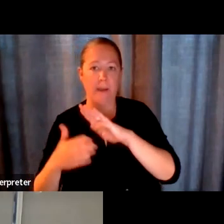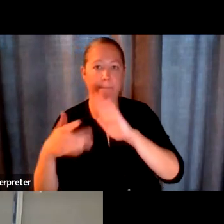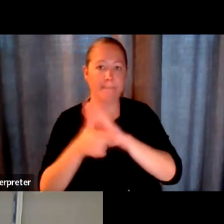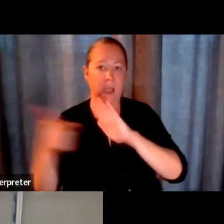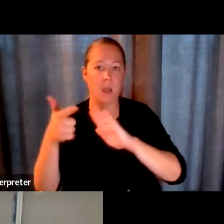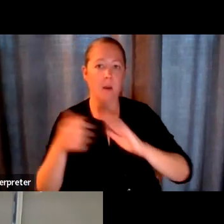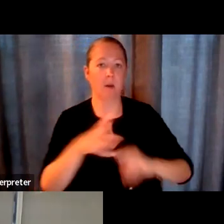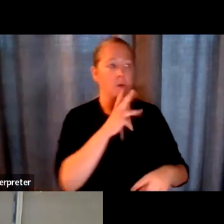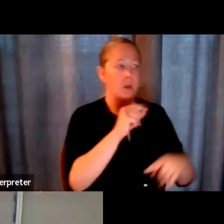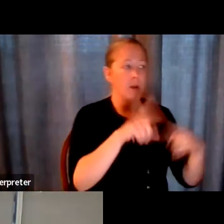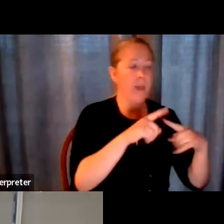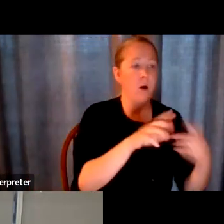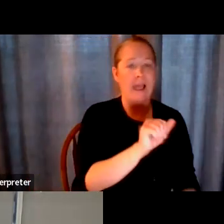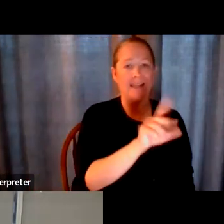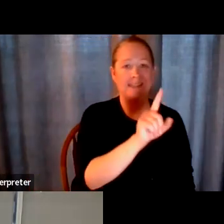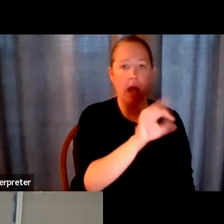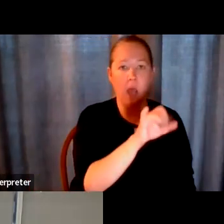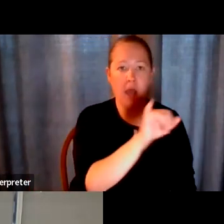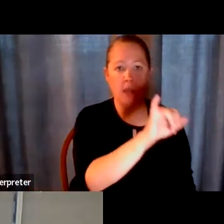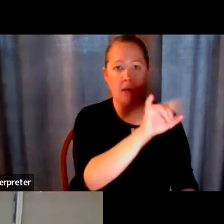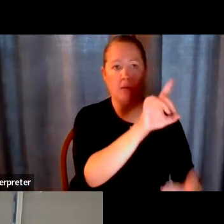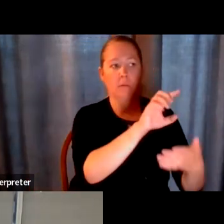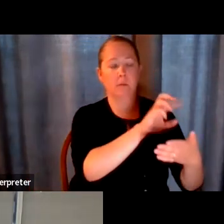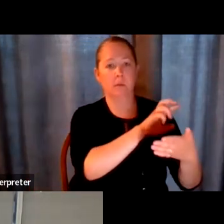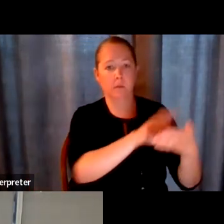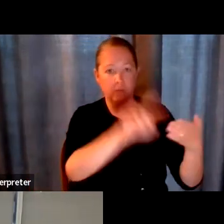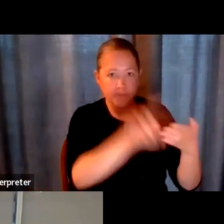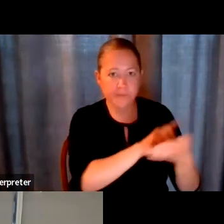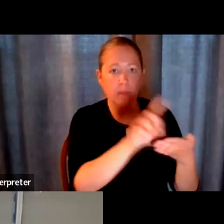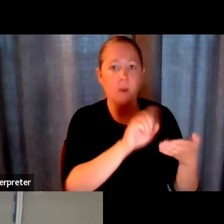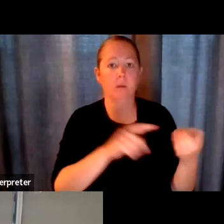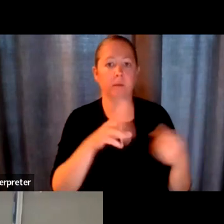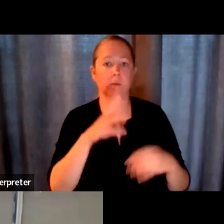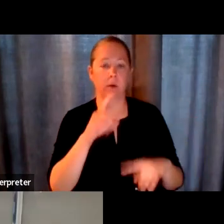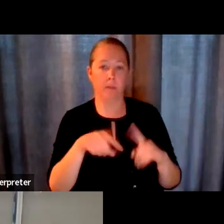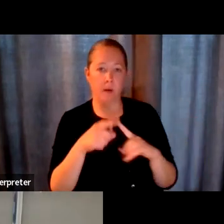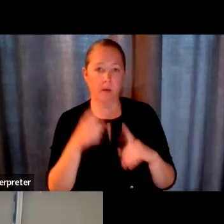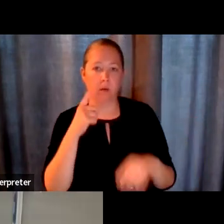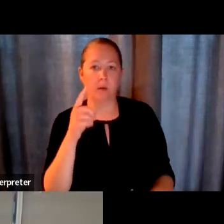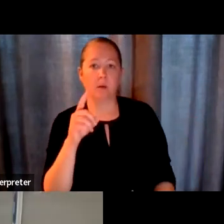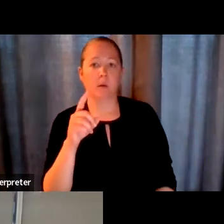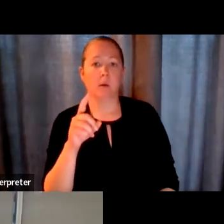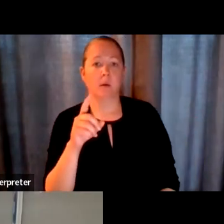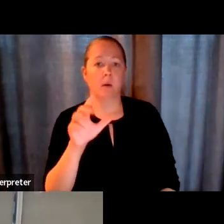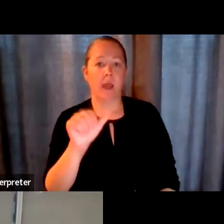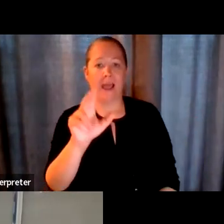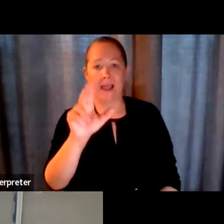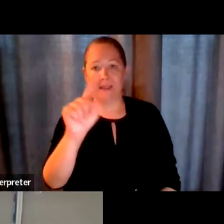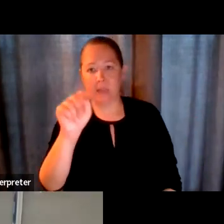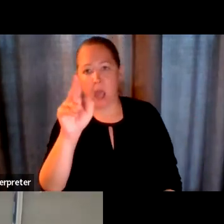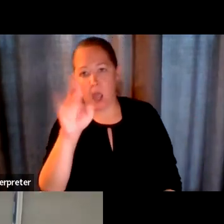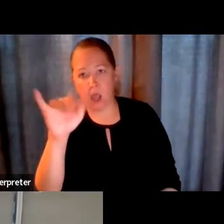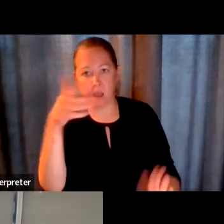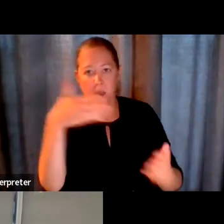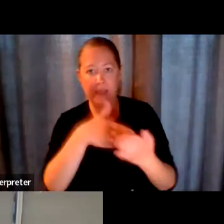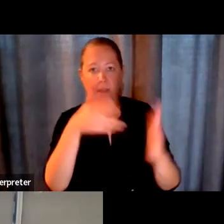anti-Muslim bigotry. We're talking about like the group that brought the Masterpiece Cake Shop case, the anti-LGBTQ